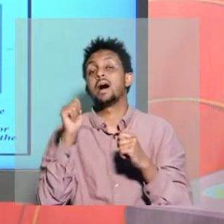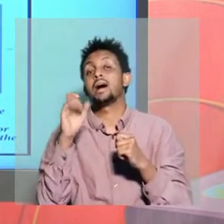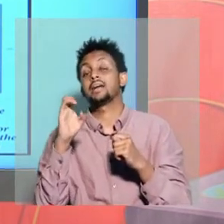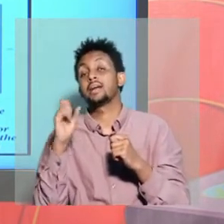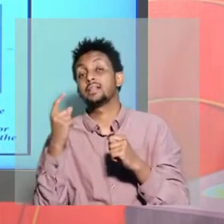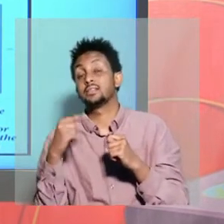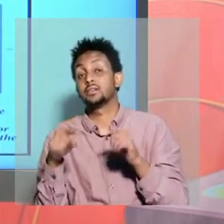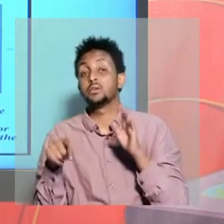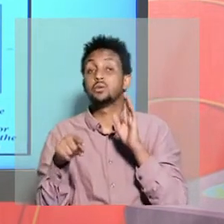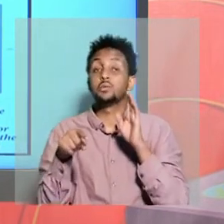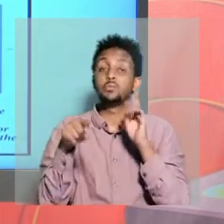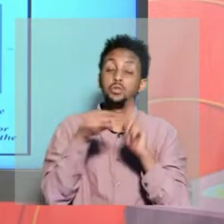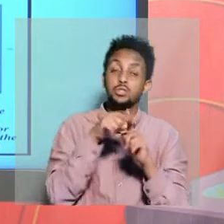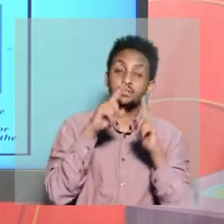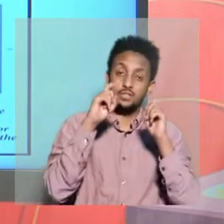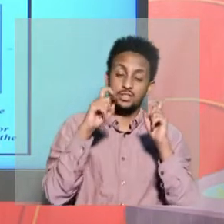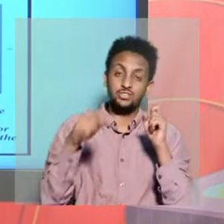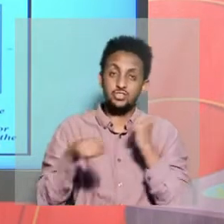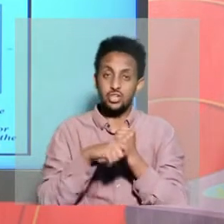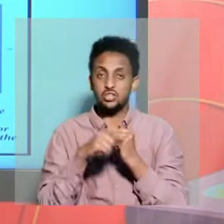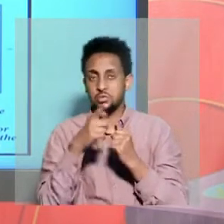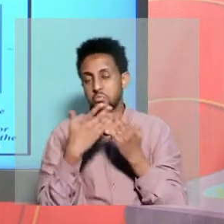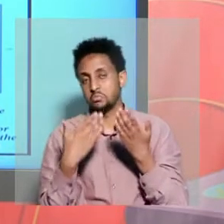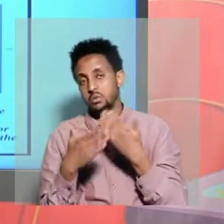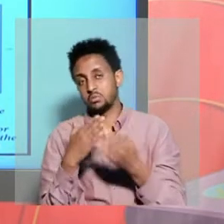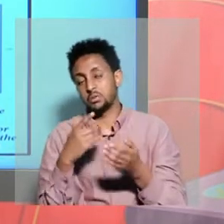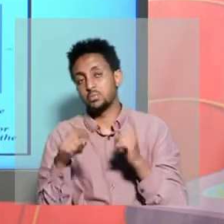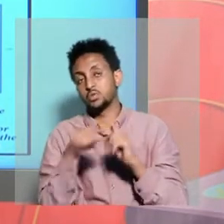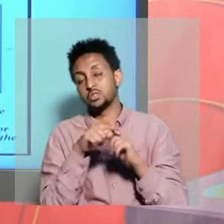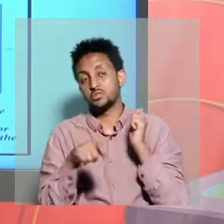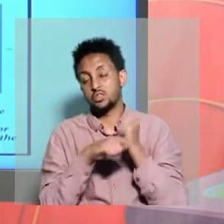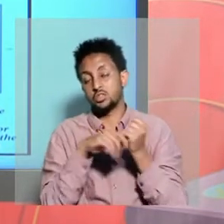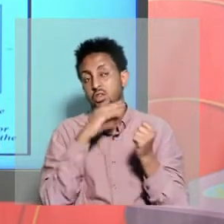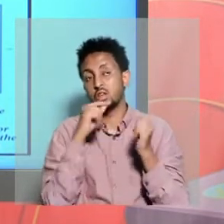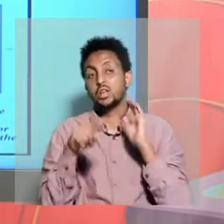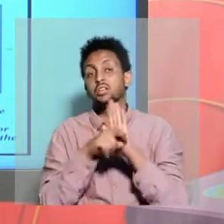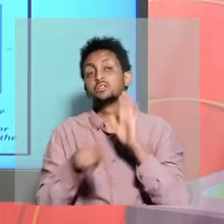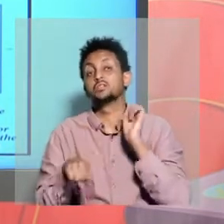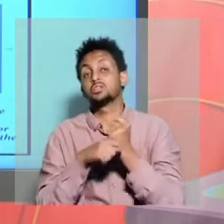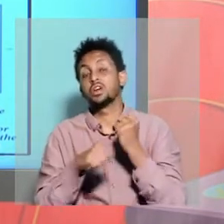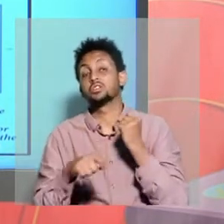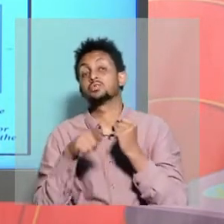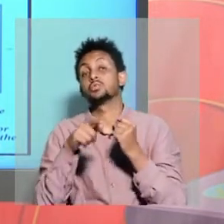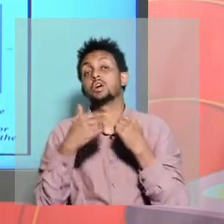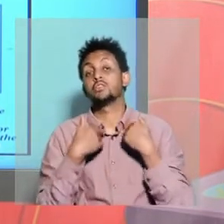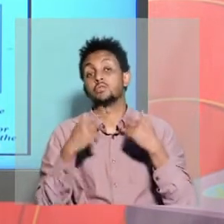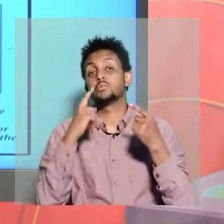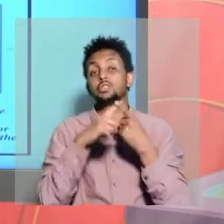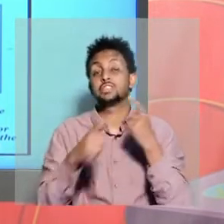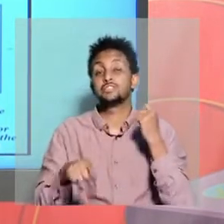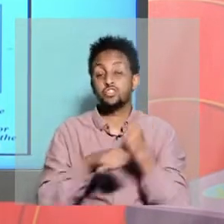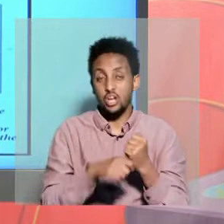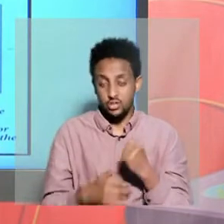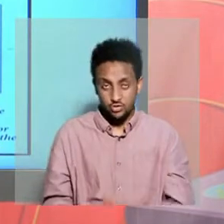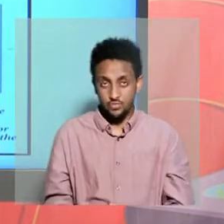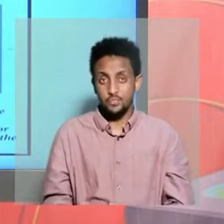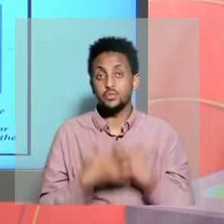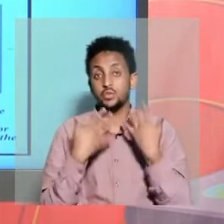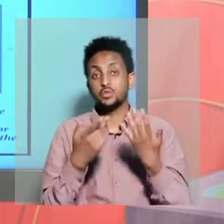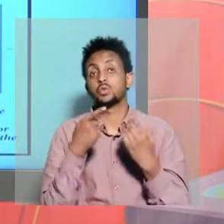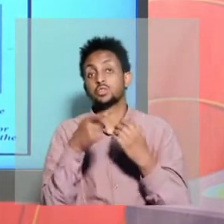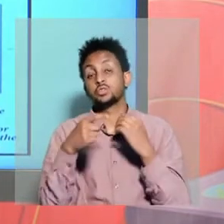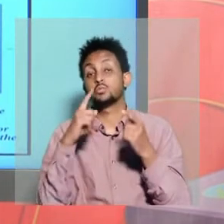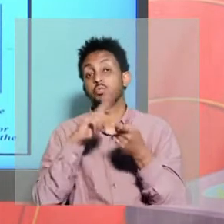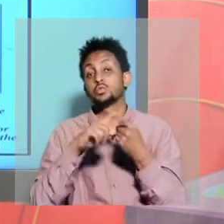a positive test charge, we know that there might be a positive charge or a negative charge here. Let's take a positive charge. So as